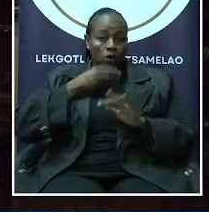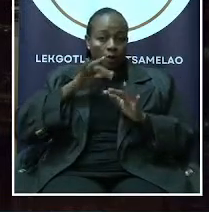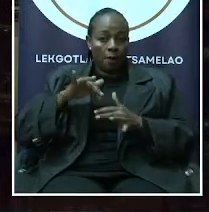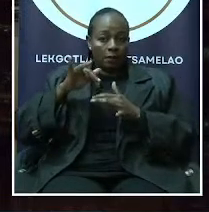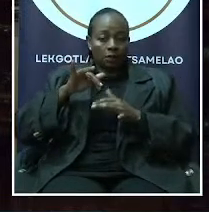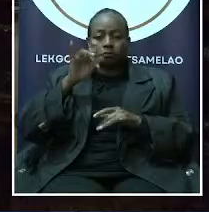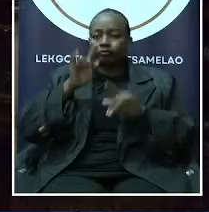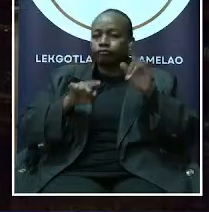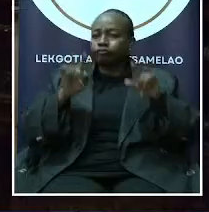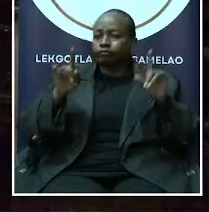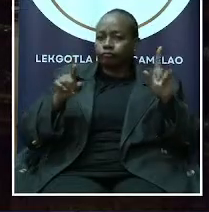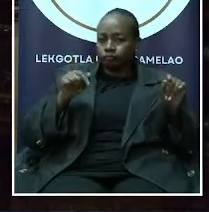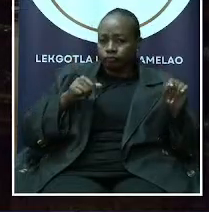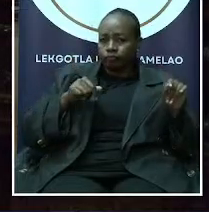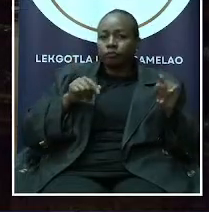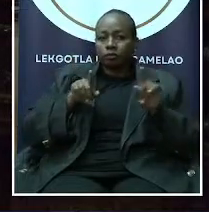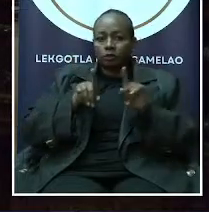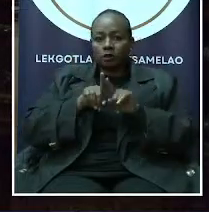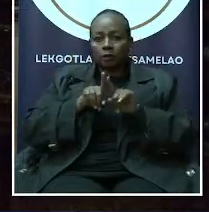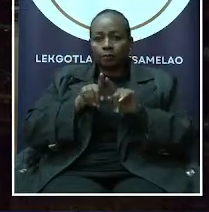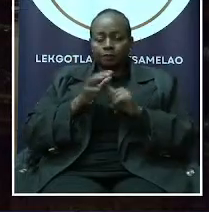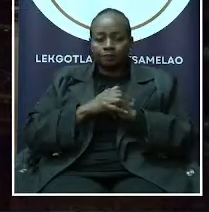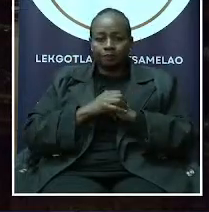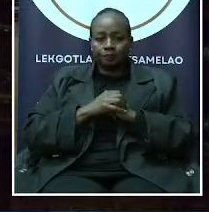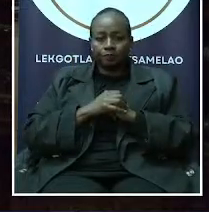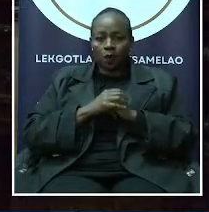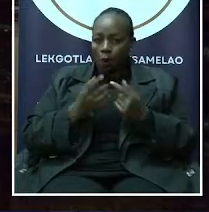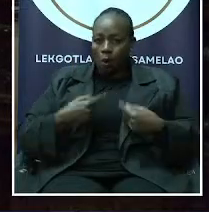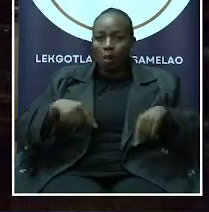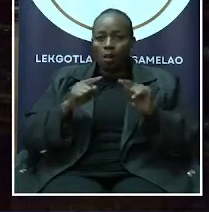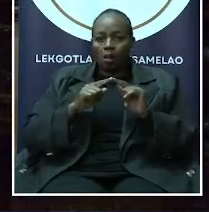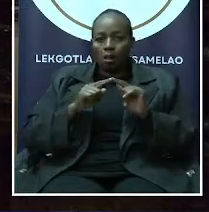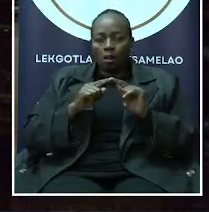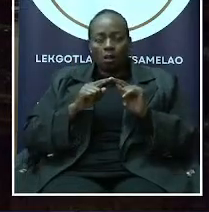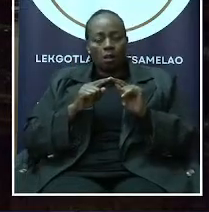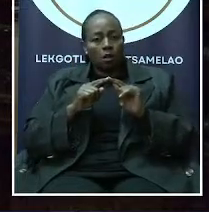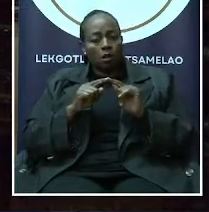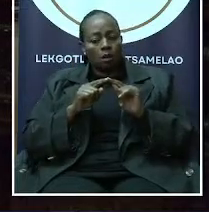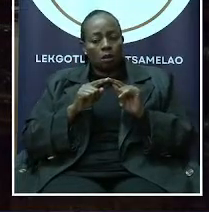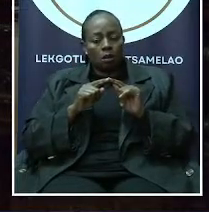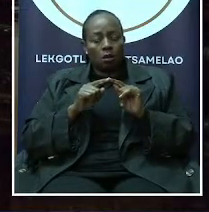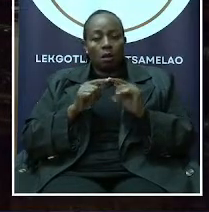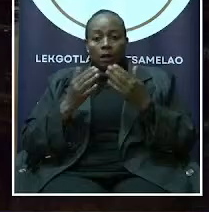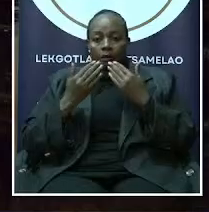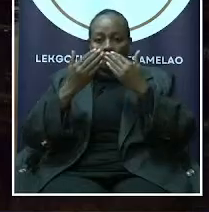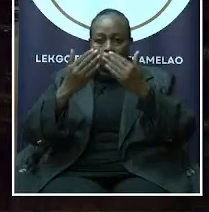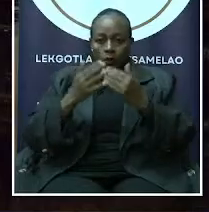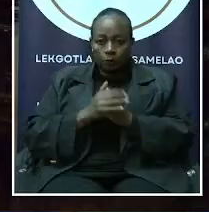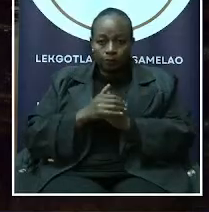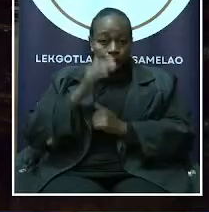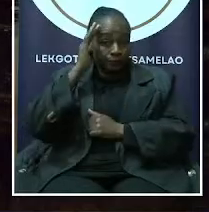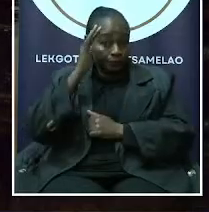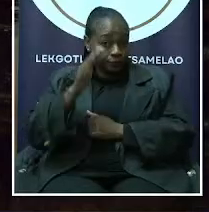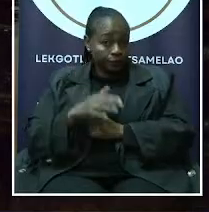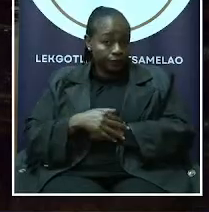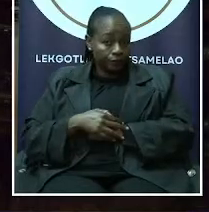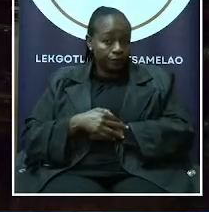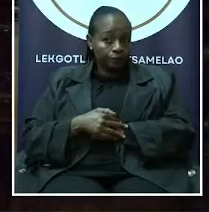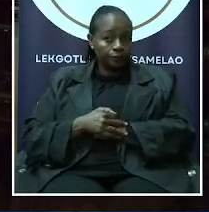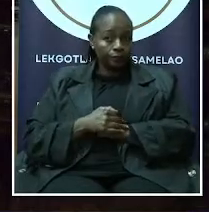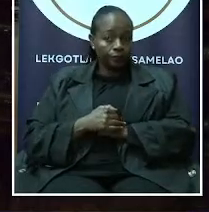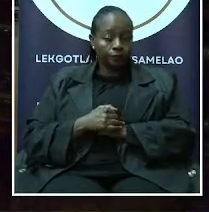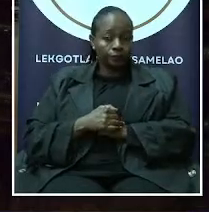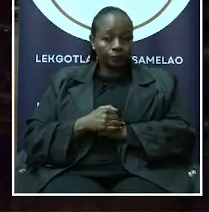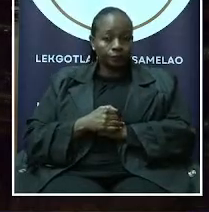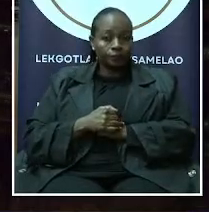distinguished guests and change makers of our provinces. Okay, thank you. Good day. Ne?